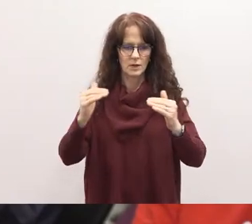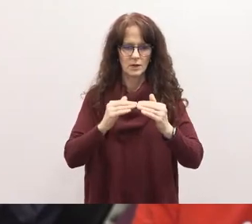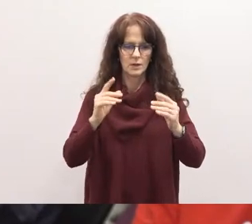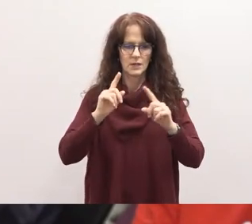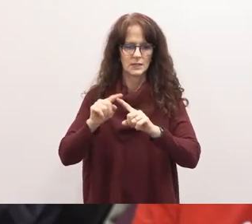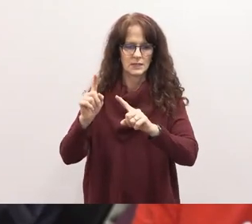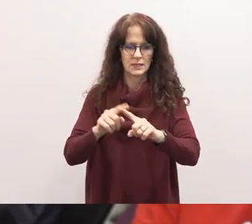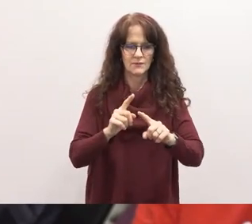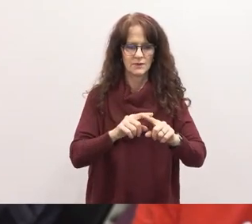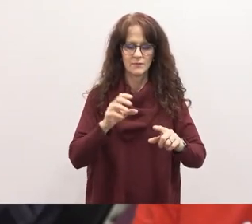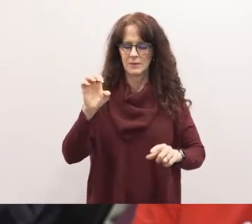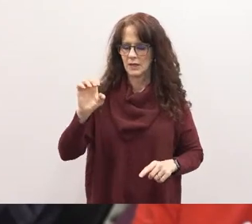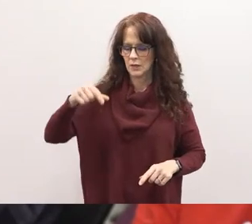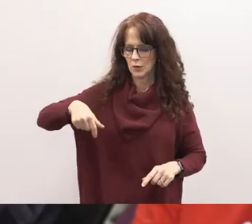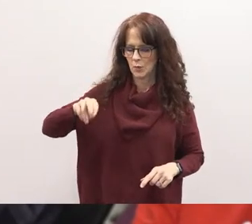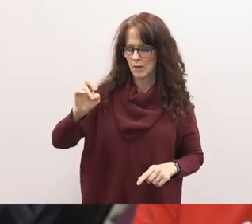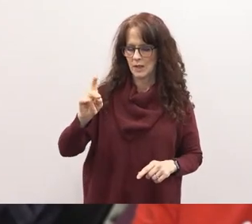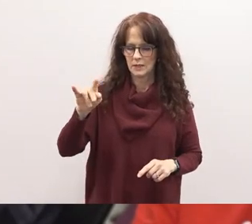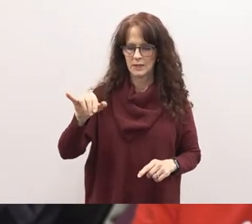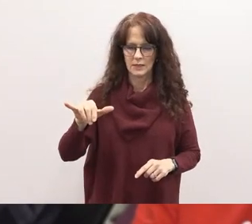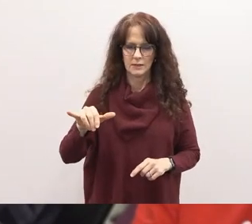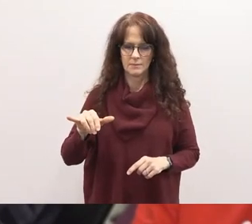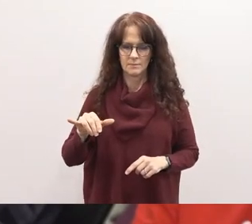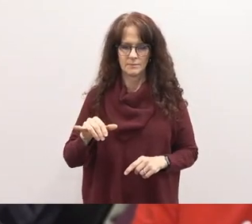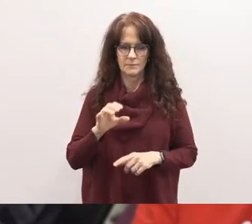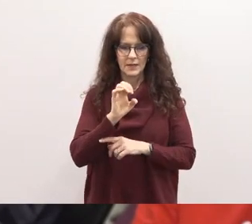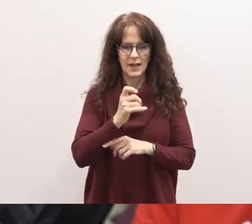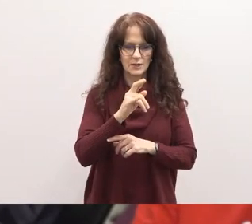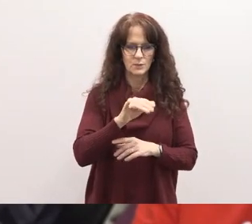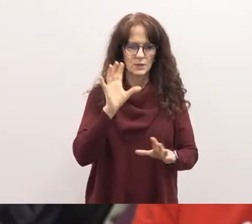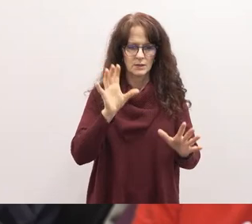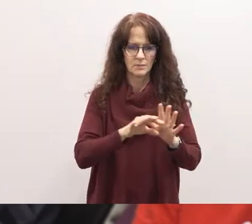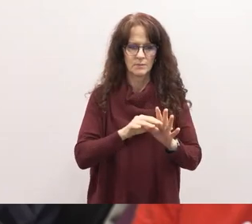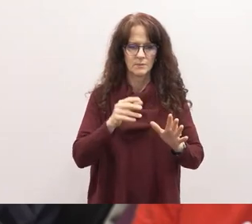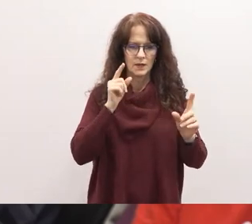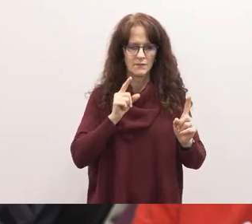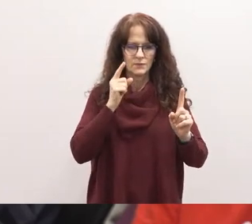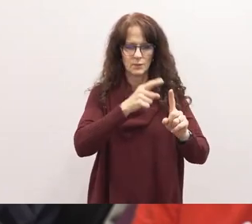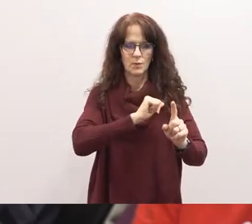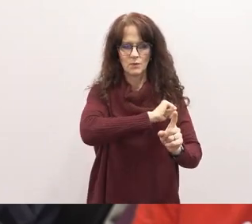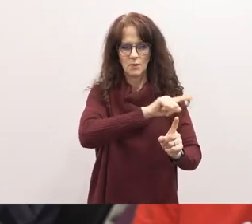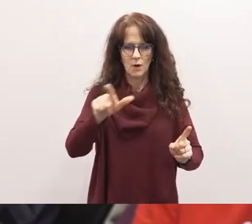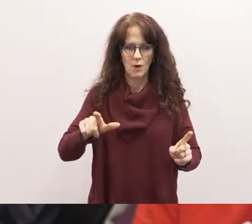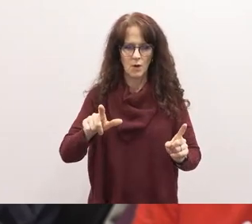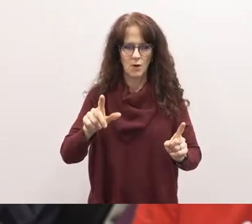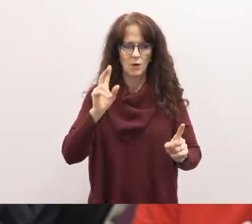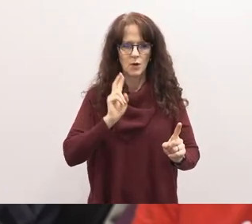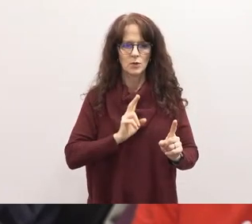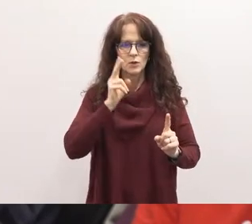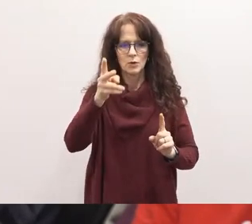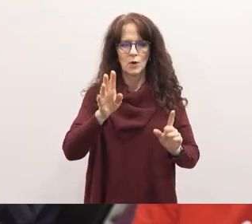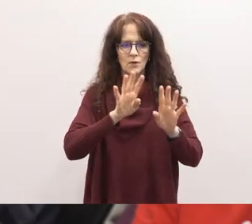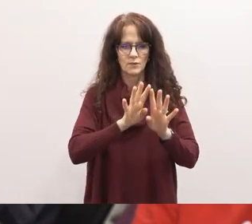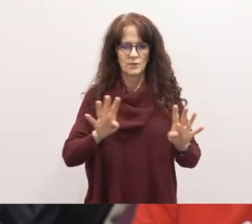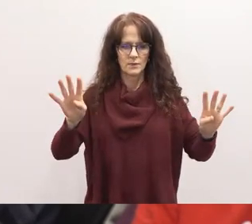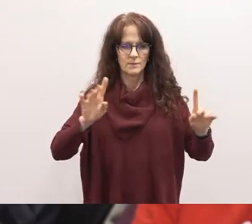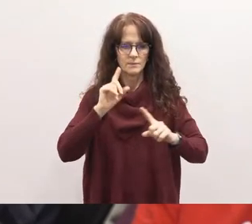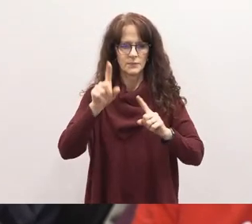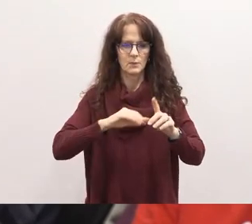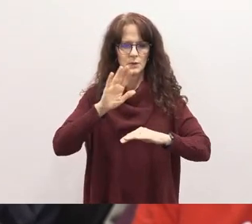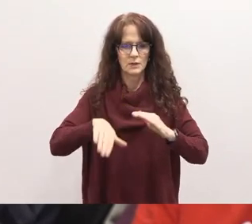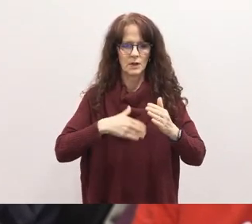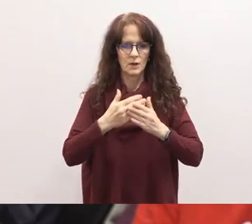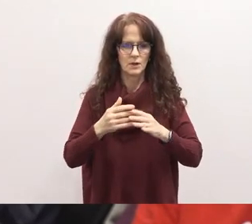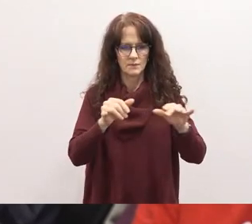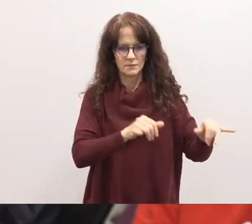from equality. To summarize the famous equity picture, if the goal is for everyone to look over the fence,